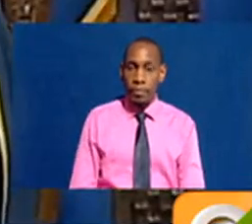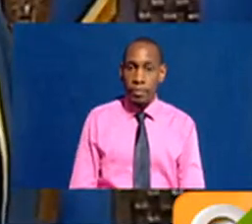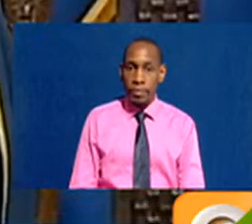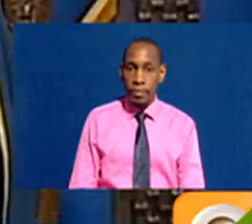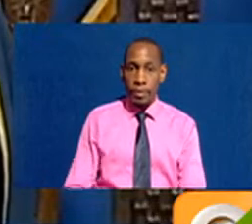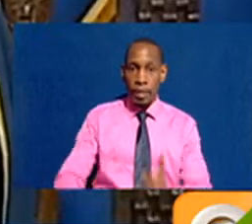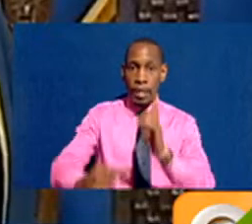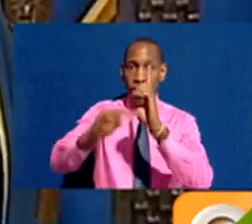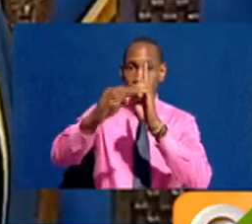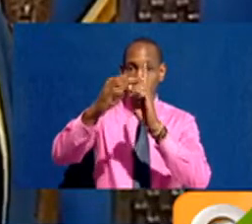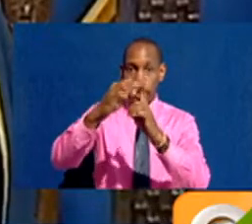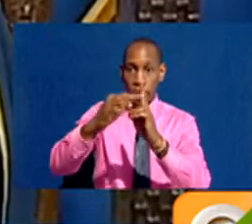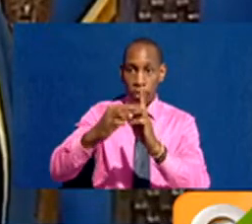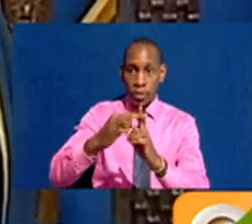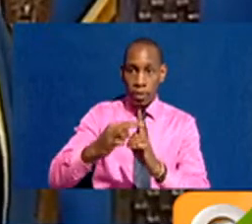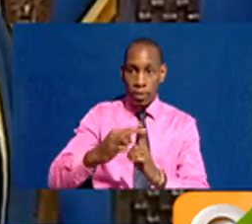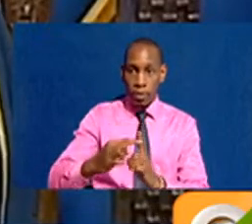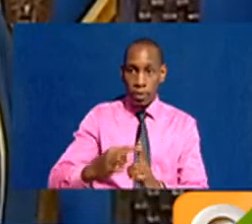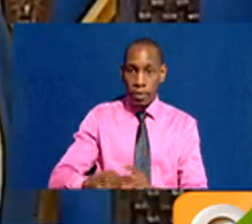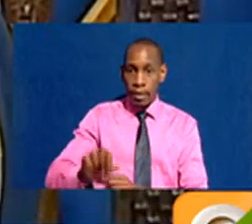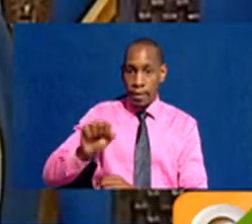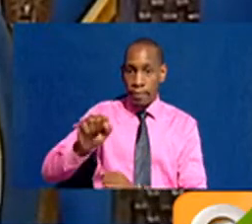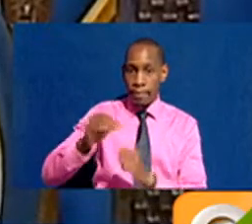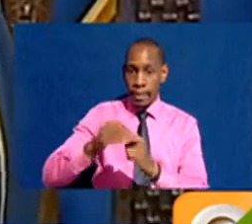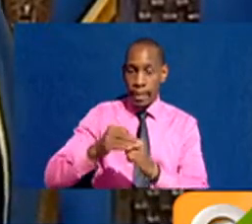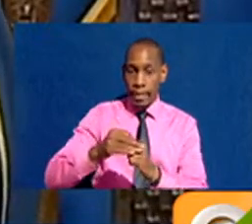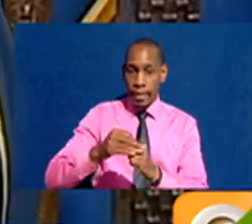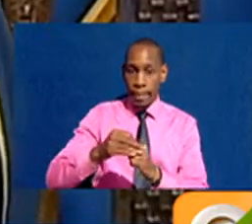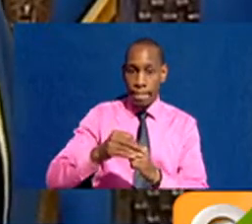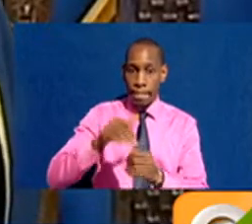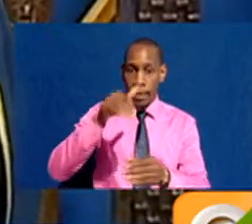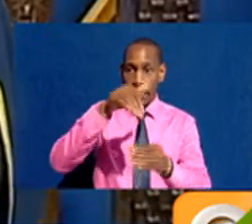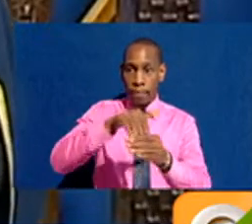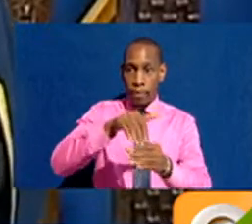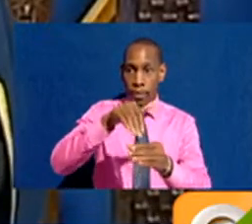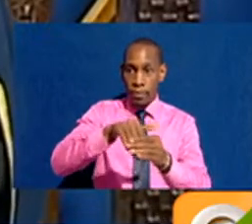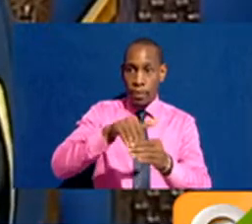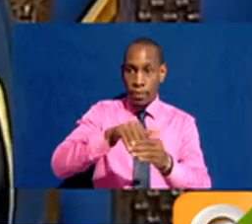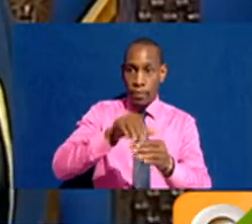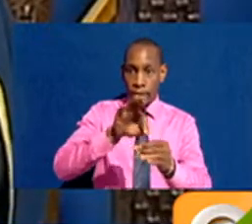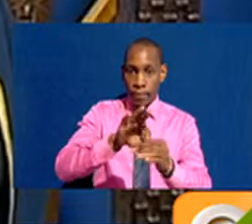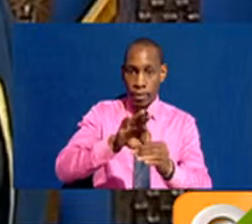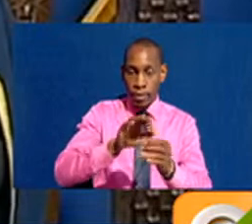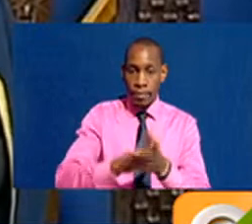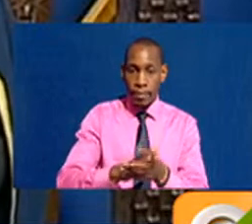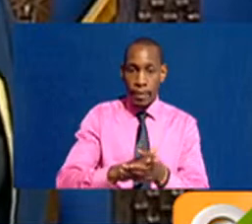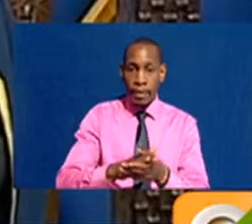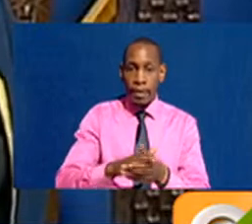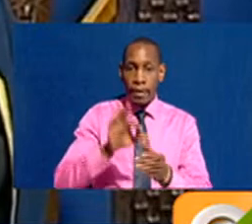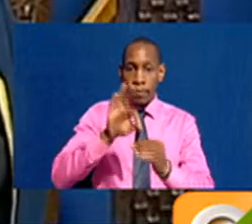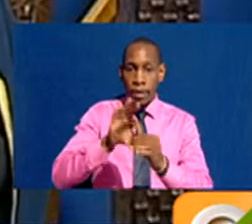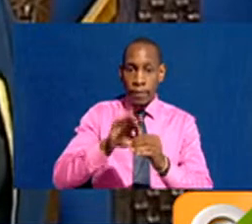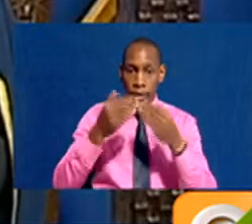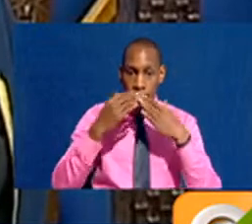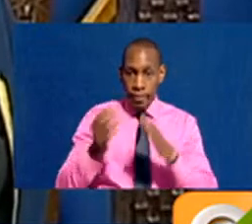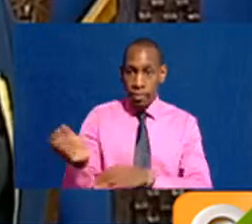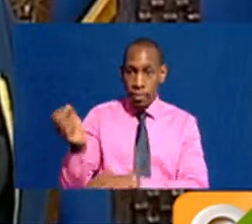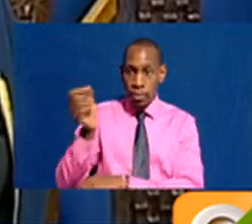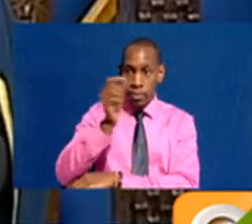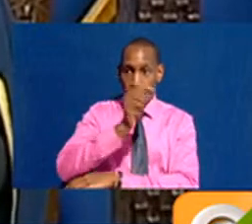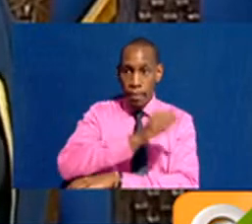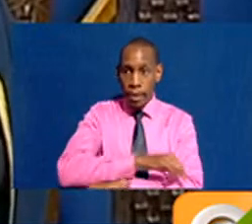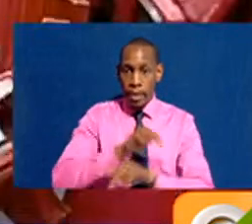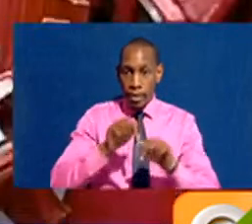A total of 58 ballots was cast. After voting for the better part of the